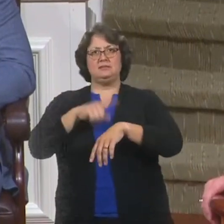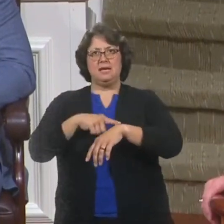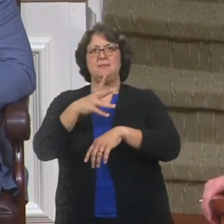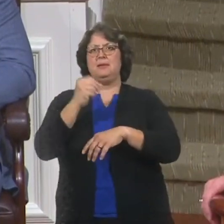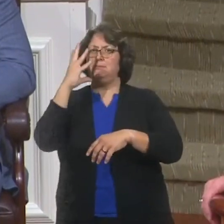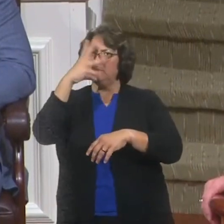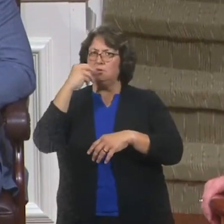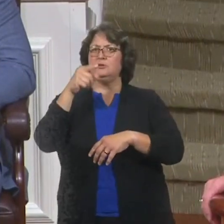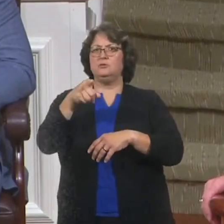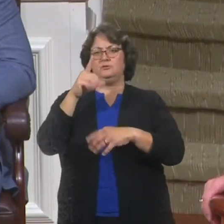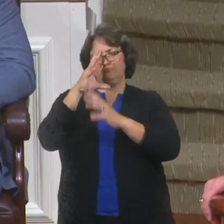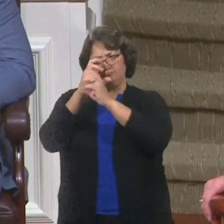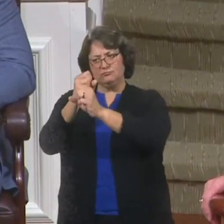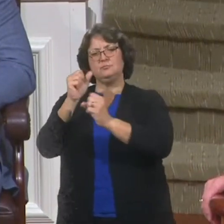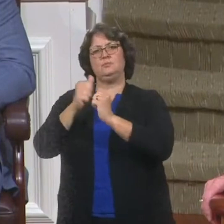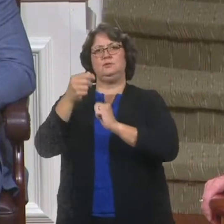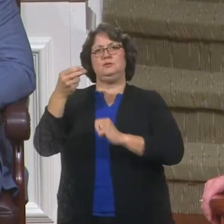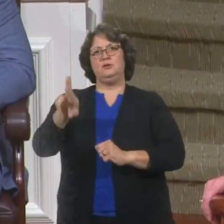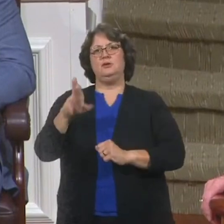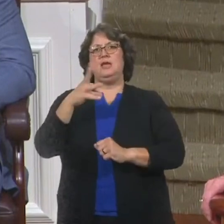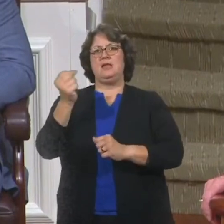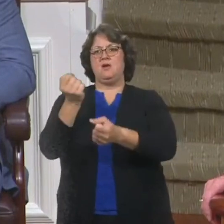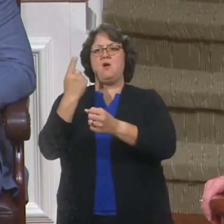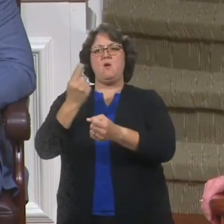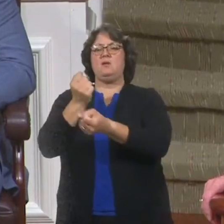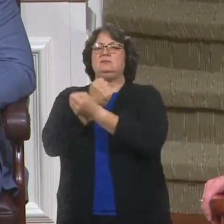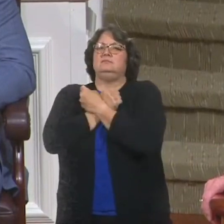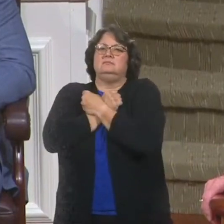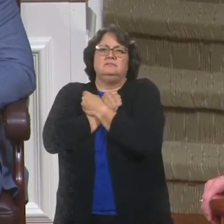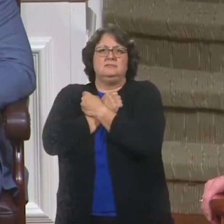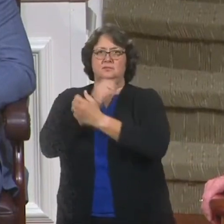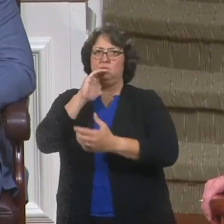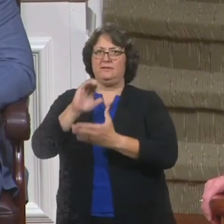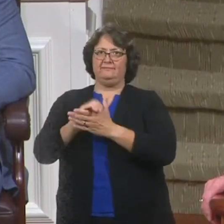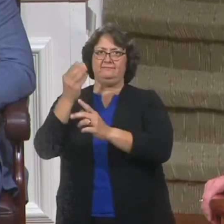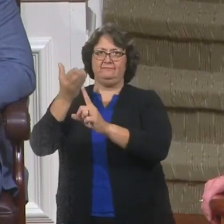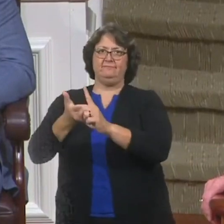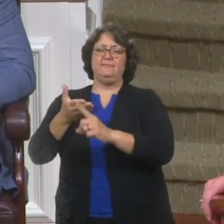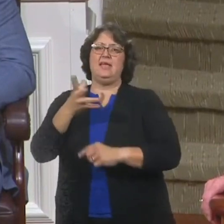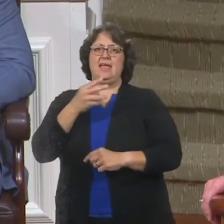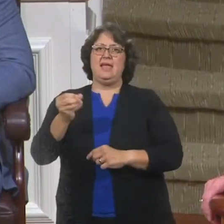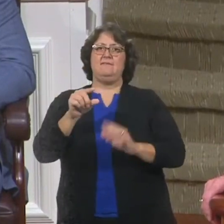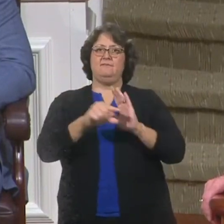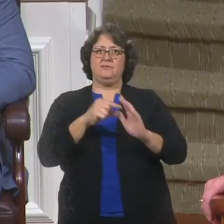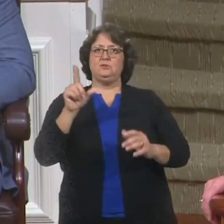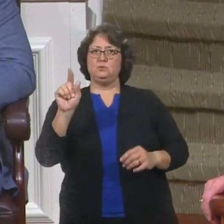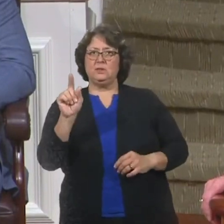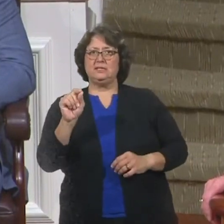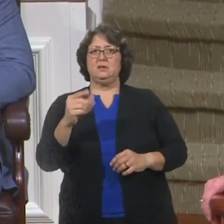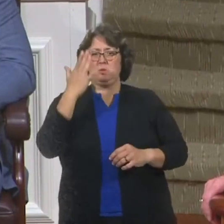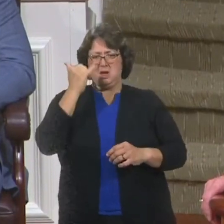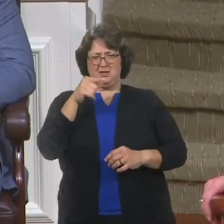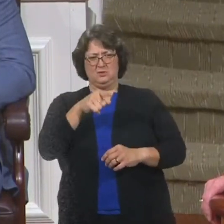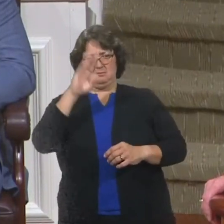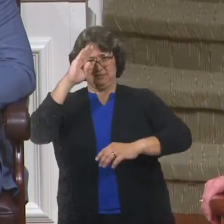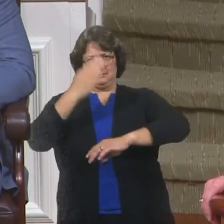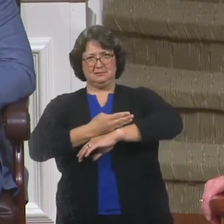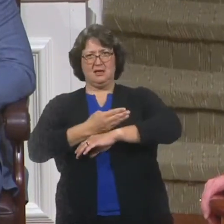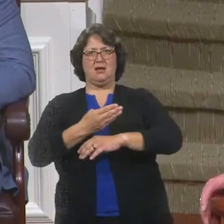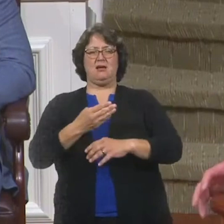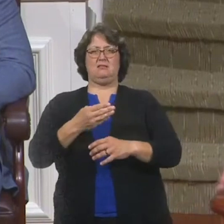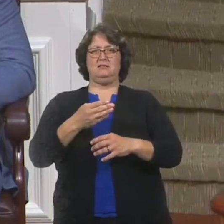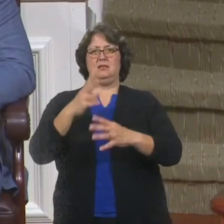thou ravished always with her love. Verse number 20. And why wilt thou, my son, ravish or